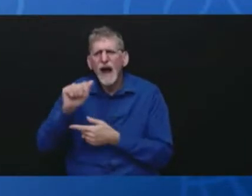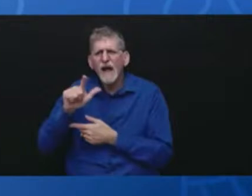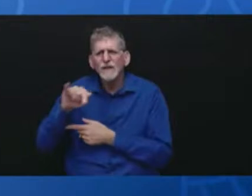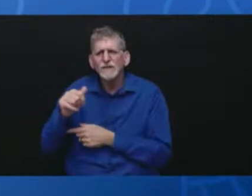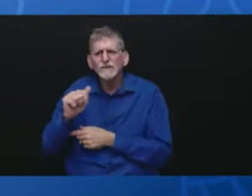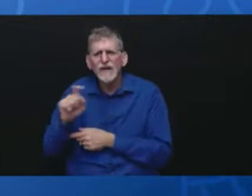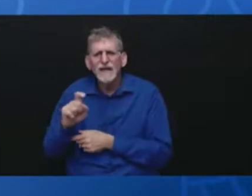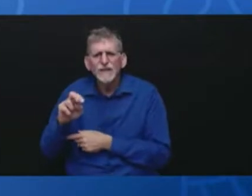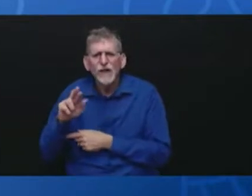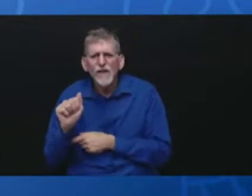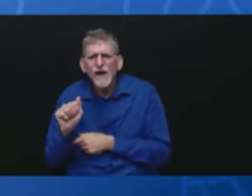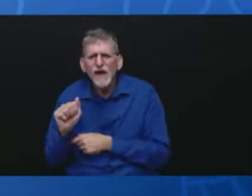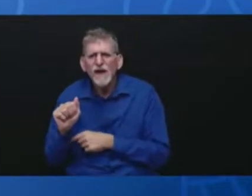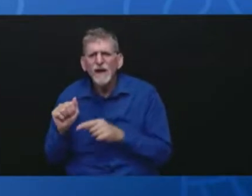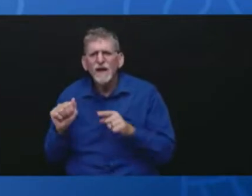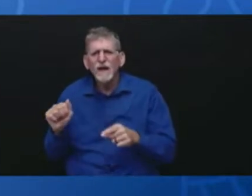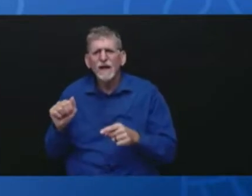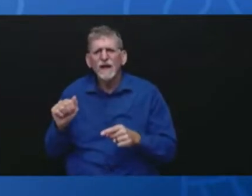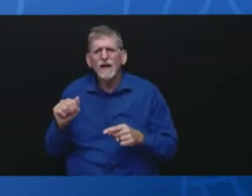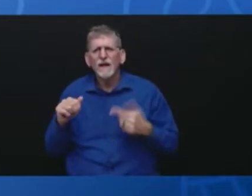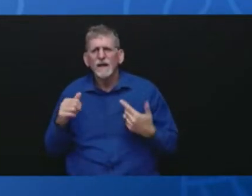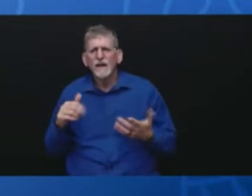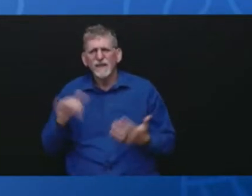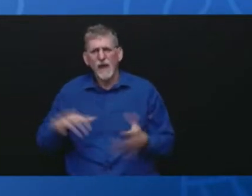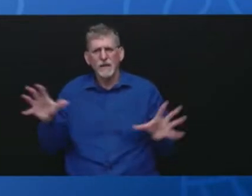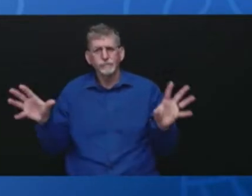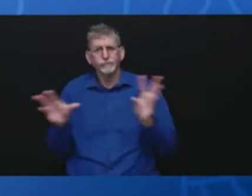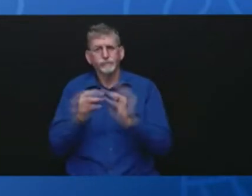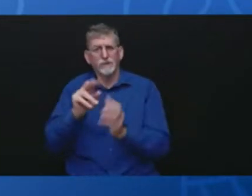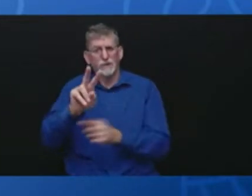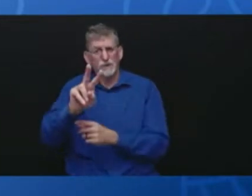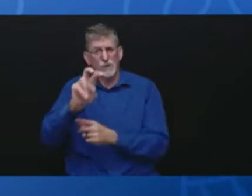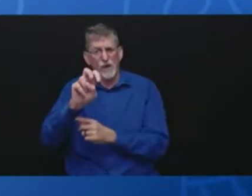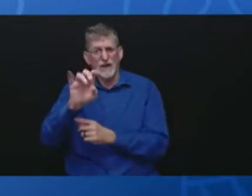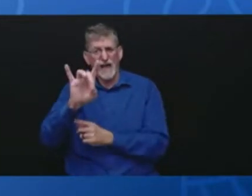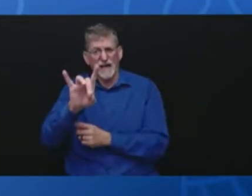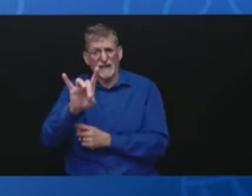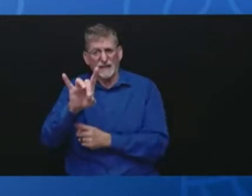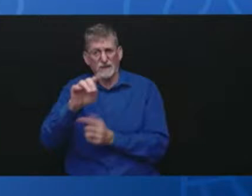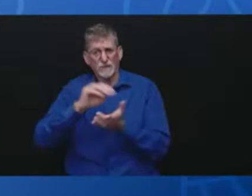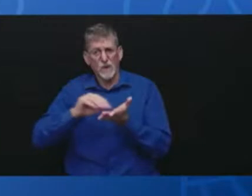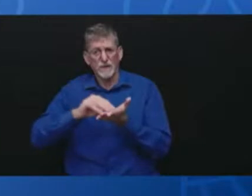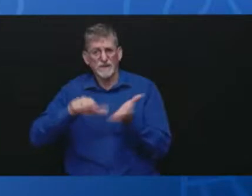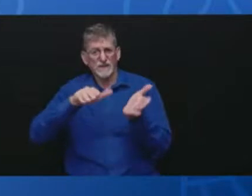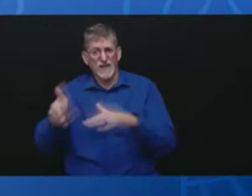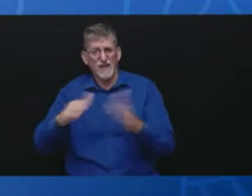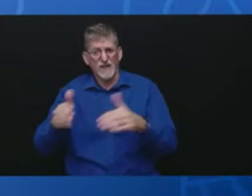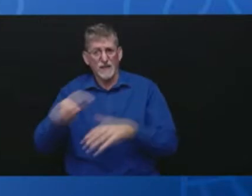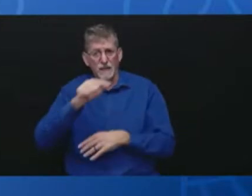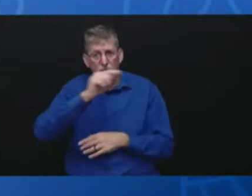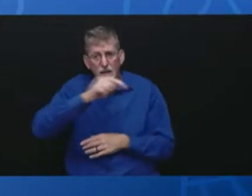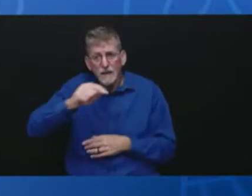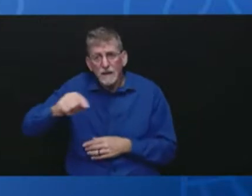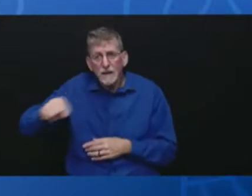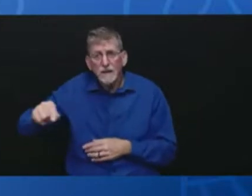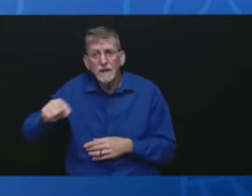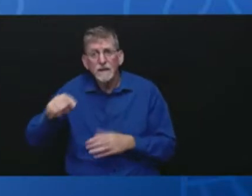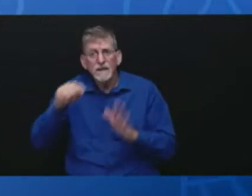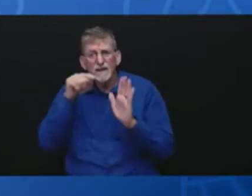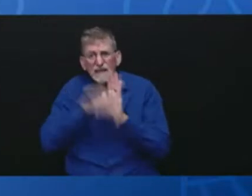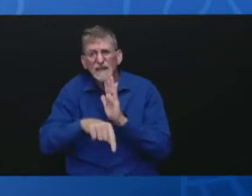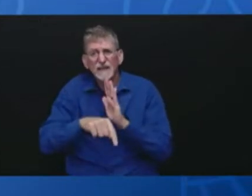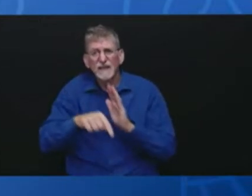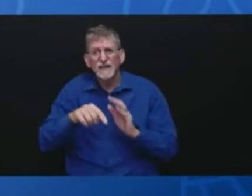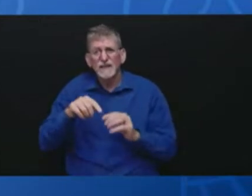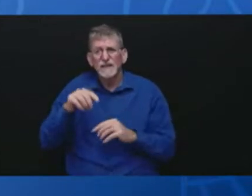one was individually targeted. The IDF says they used extensive intelligence gathering and precise munitions. Shabbat killed in his